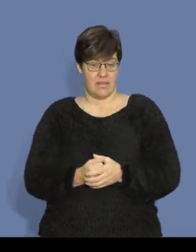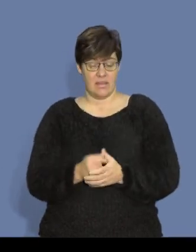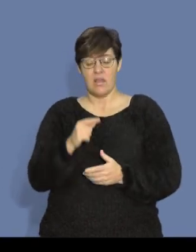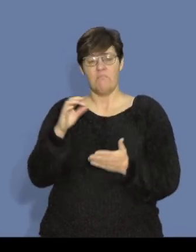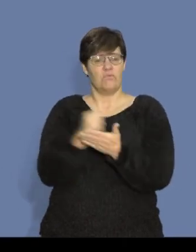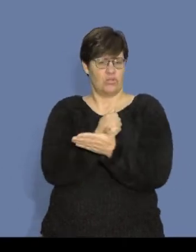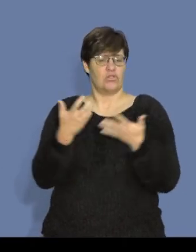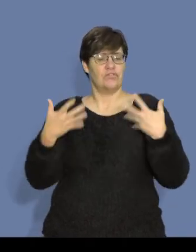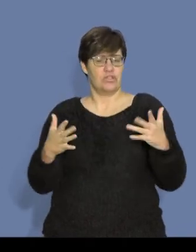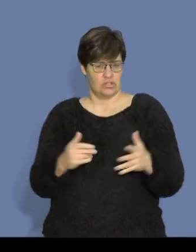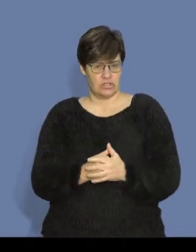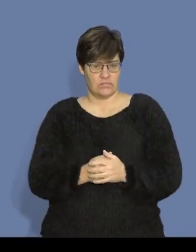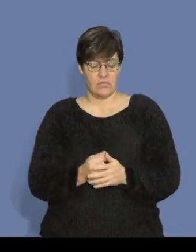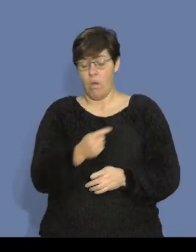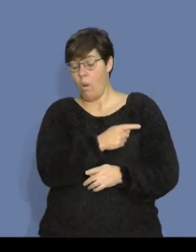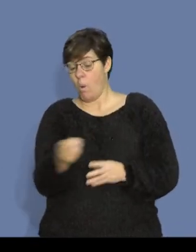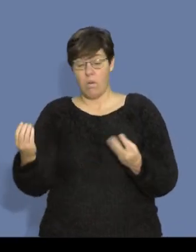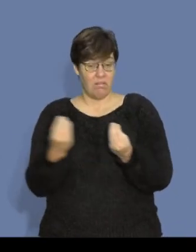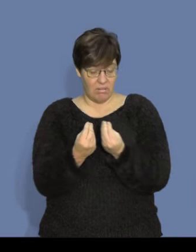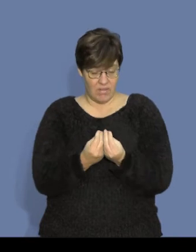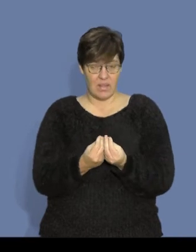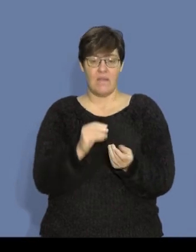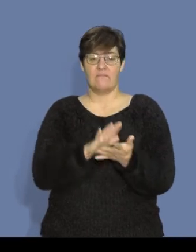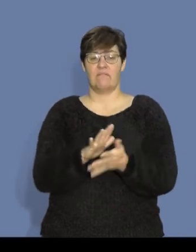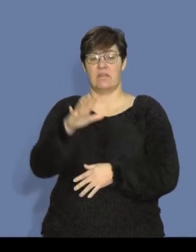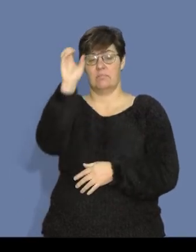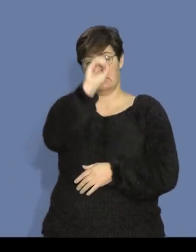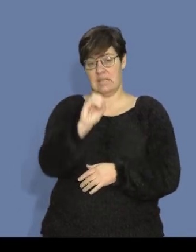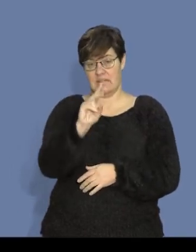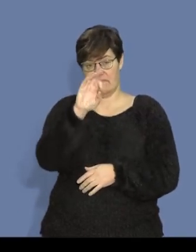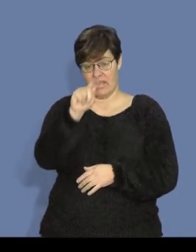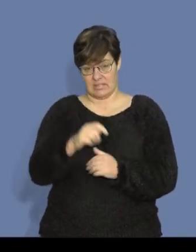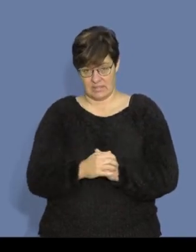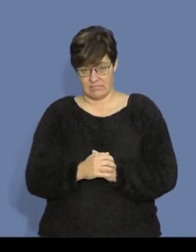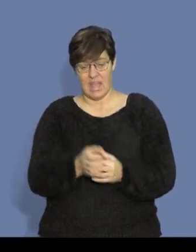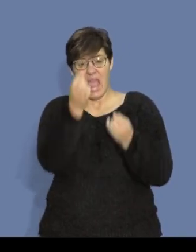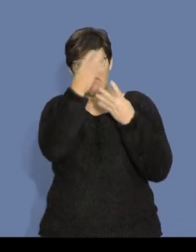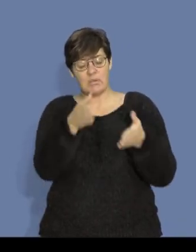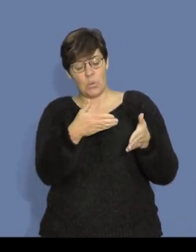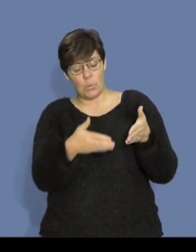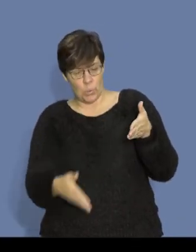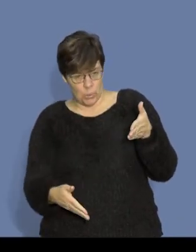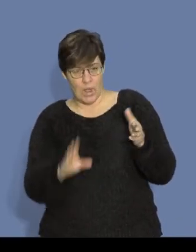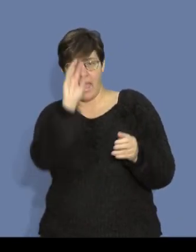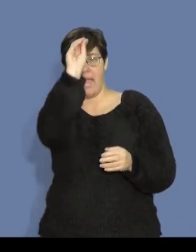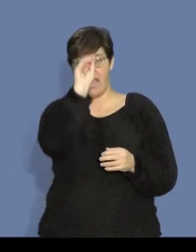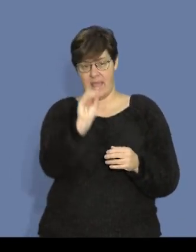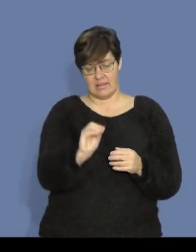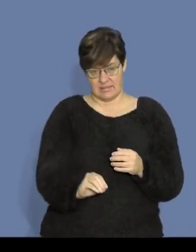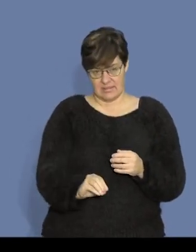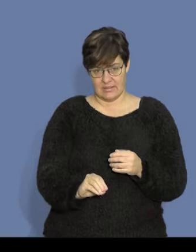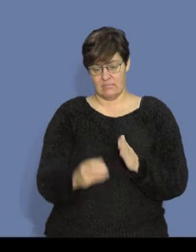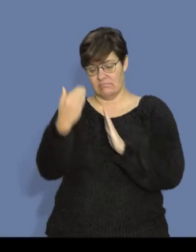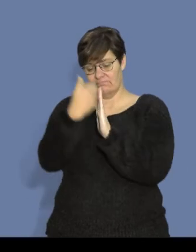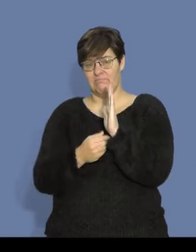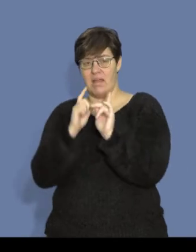are subjected to 15% VAT. Okay. Complete the missing information in the columns supplied on the answer